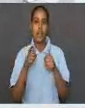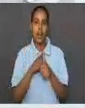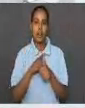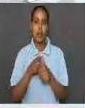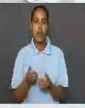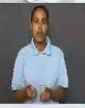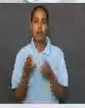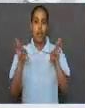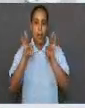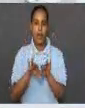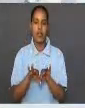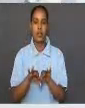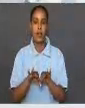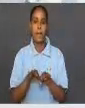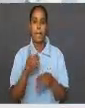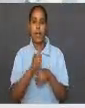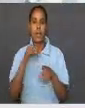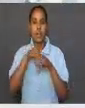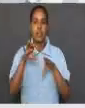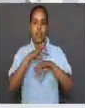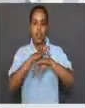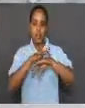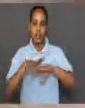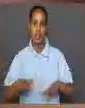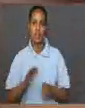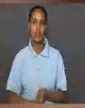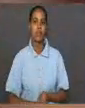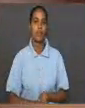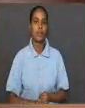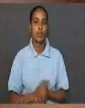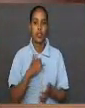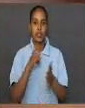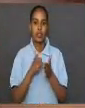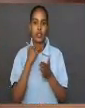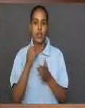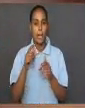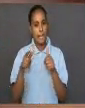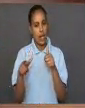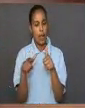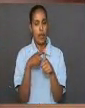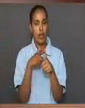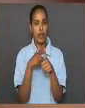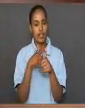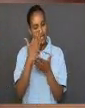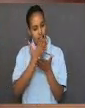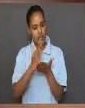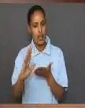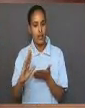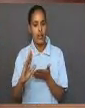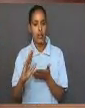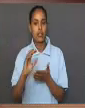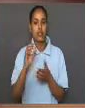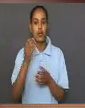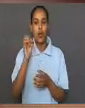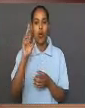most abundant metal in the Earth's crust. It is primarily extracted from